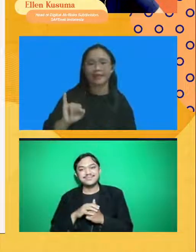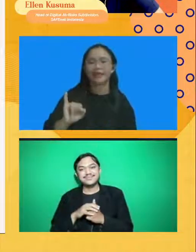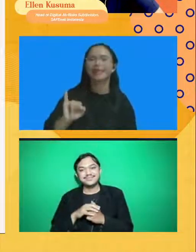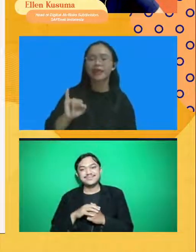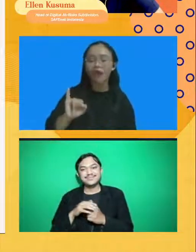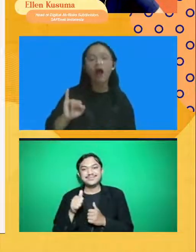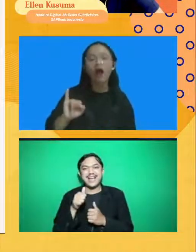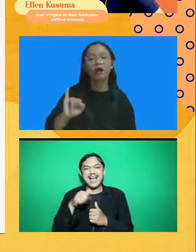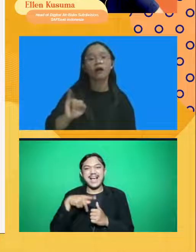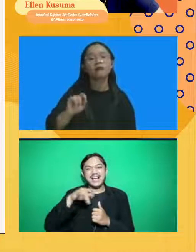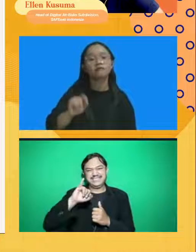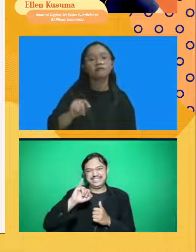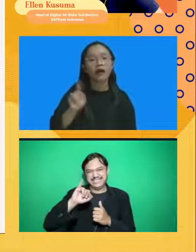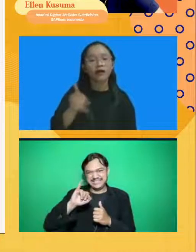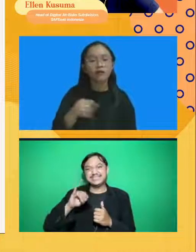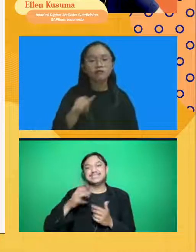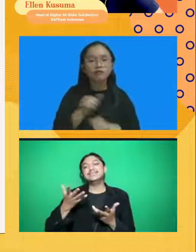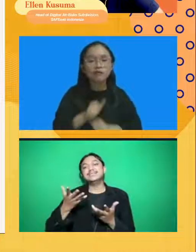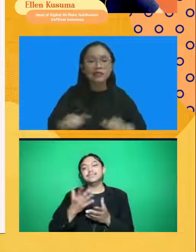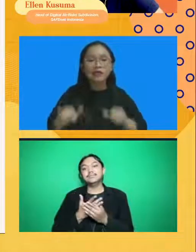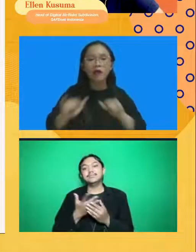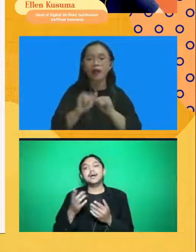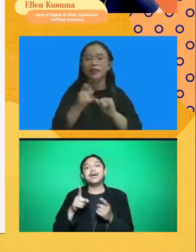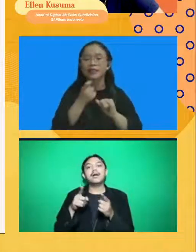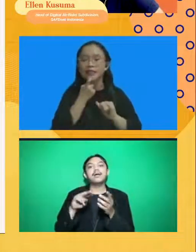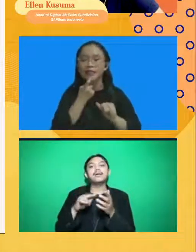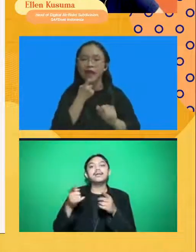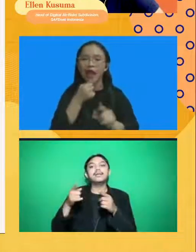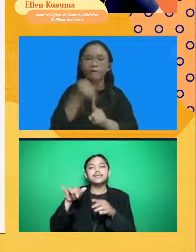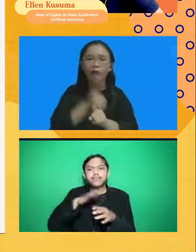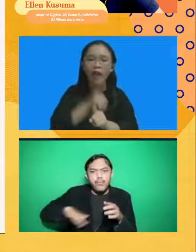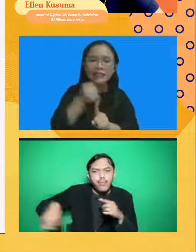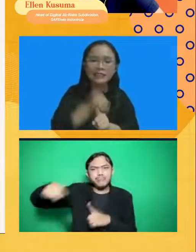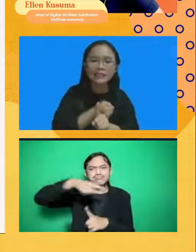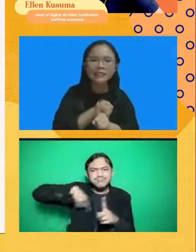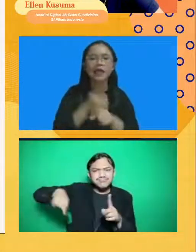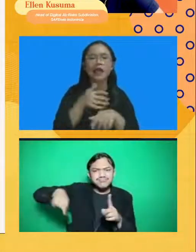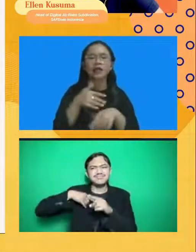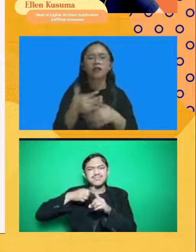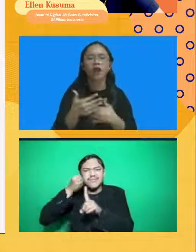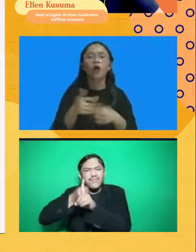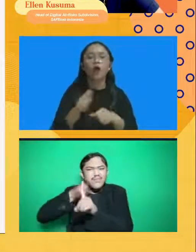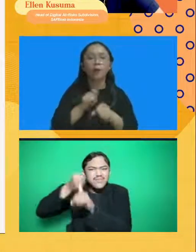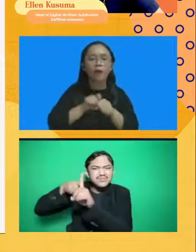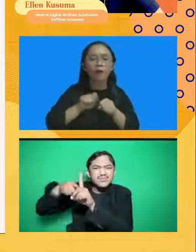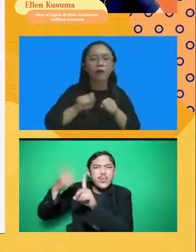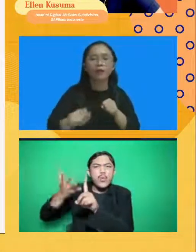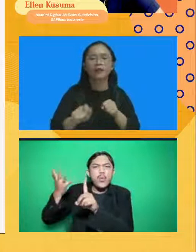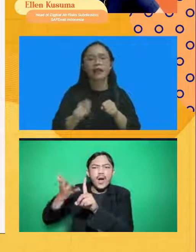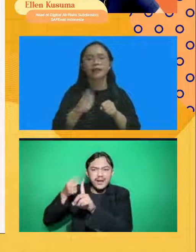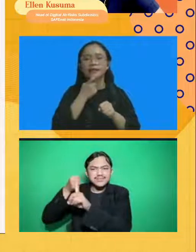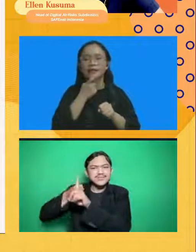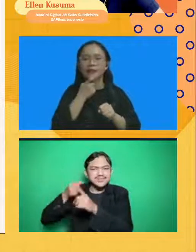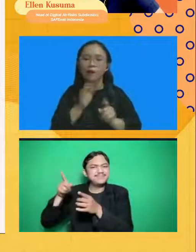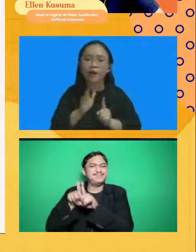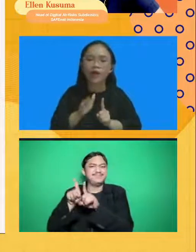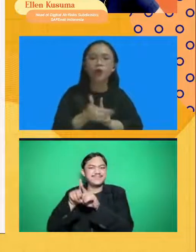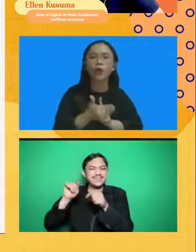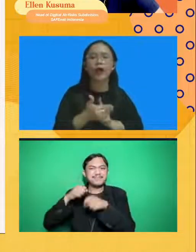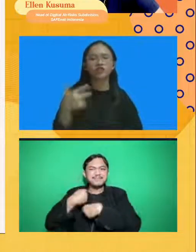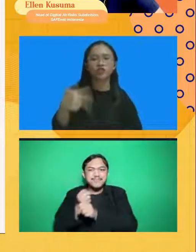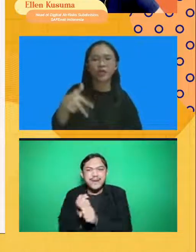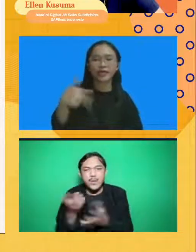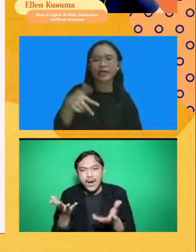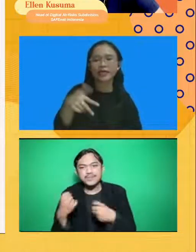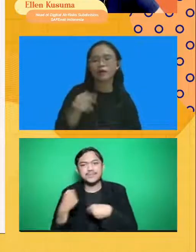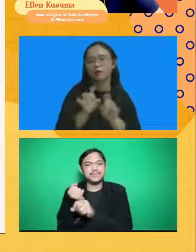initiative focusing on policy advocacy, support for victims, and education on online gender-based violence, where